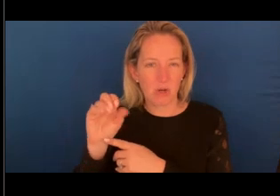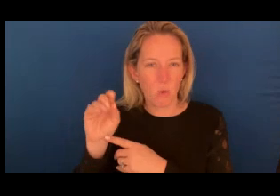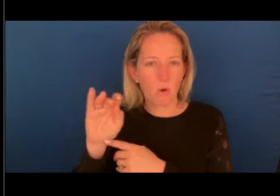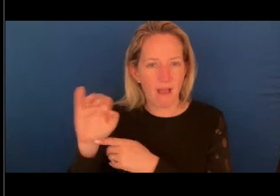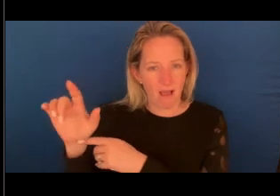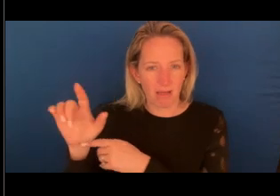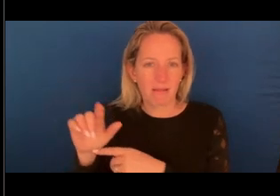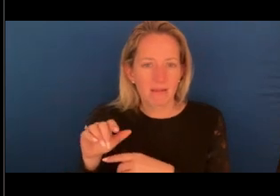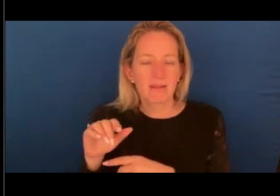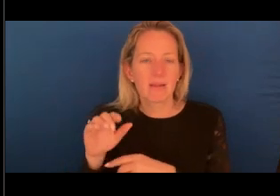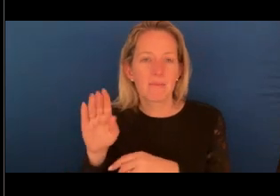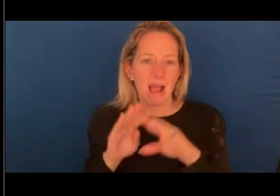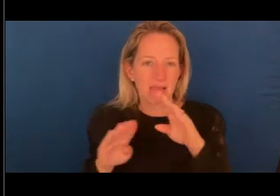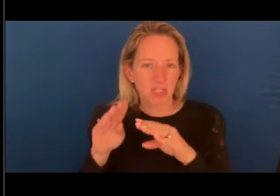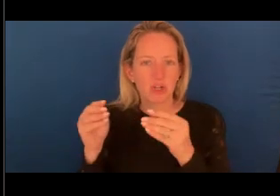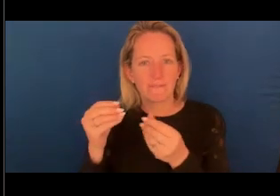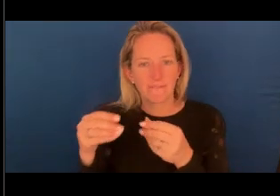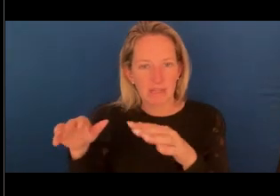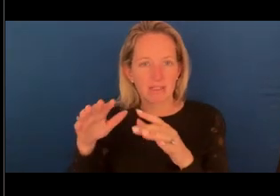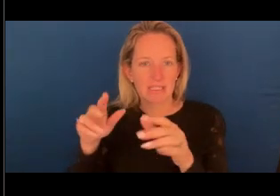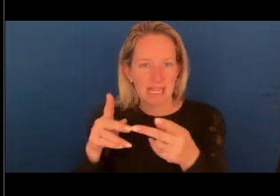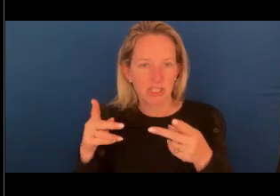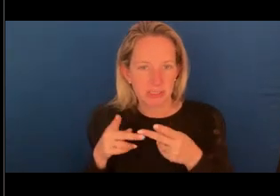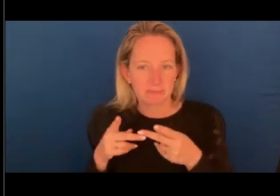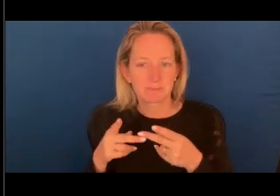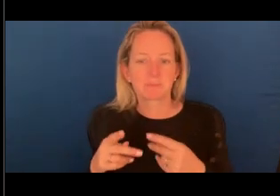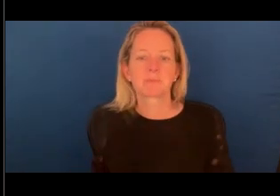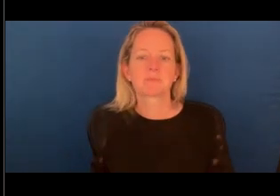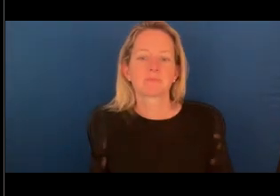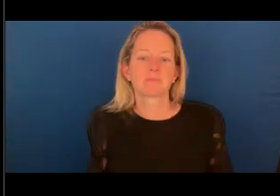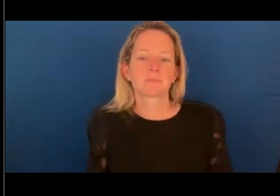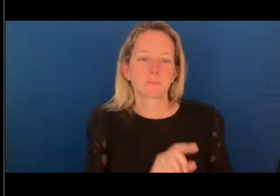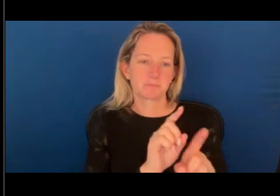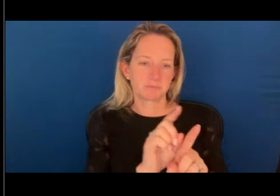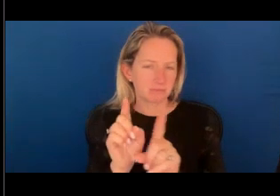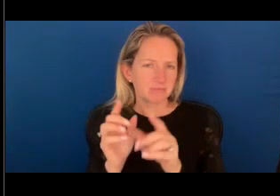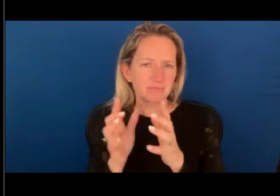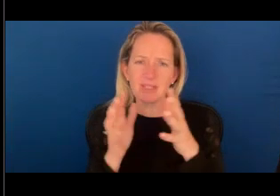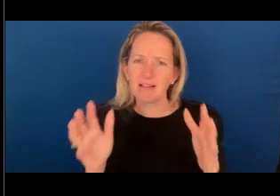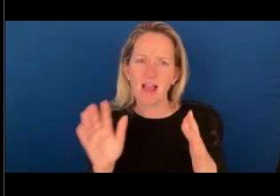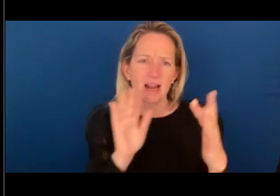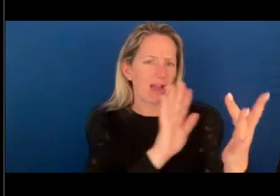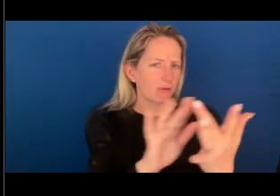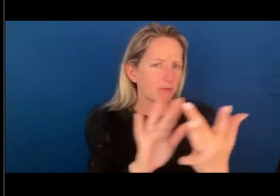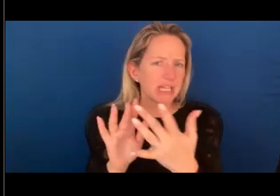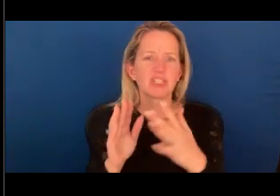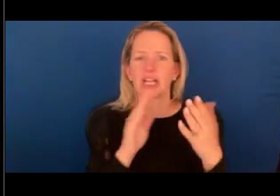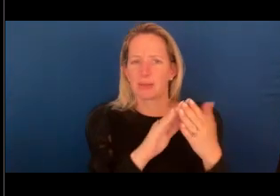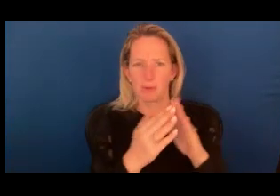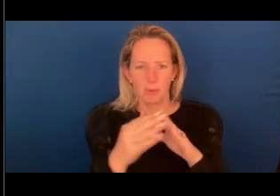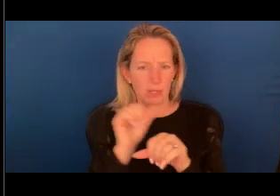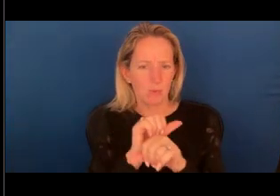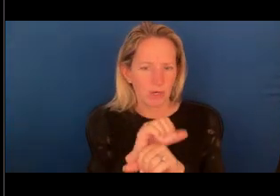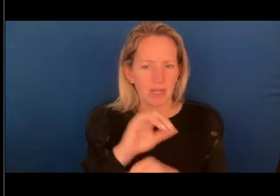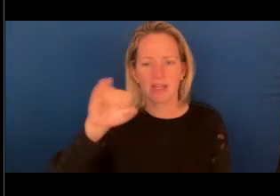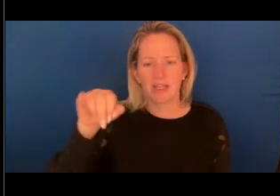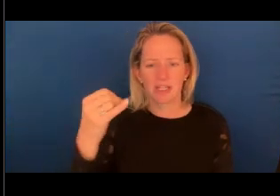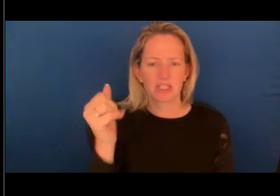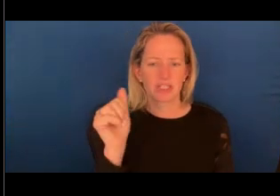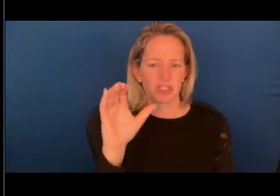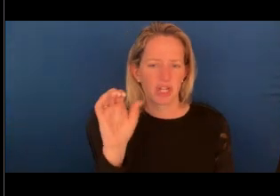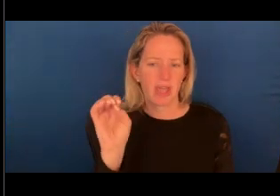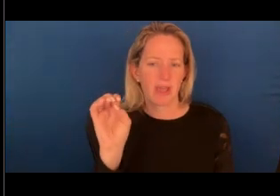Station. And then finally, throughout this whole theme, we have a lot of outreach and community efforts that Jacob will talk a little bit more about.